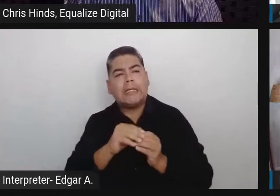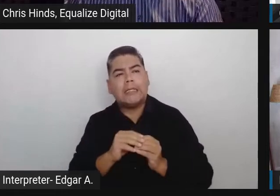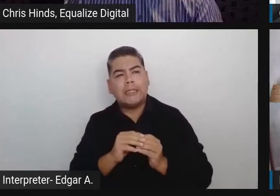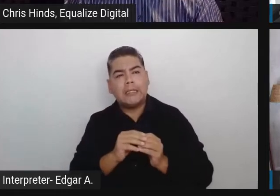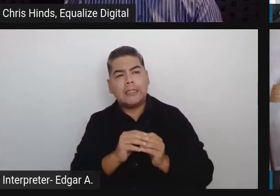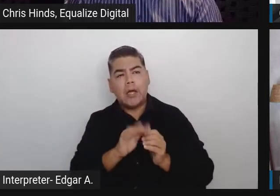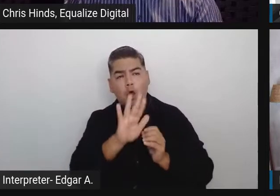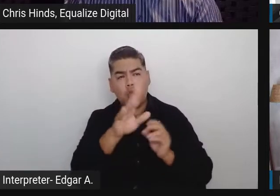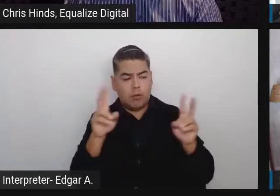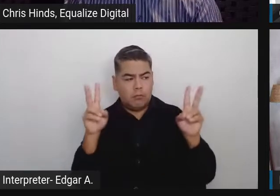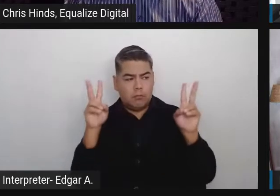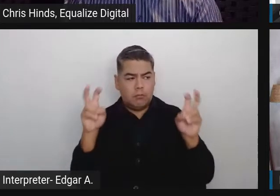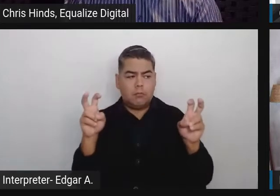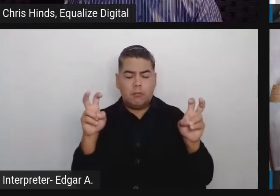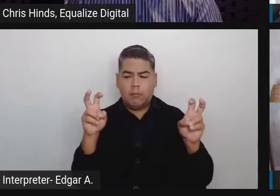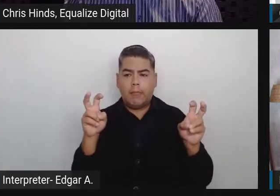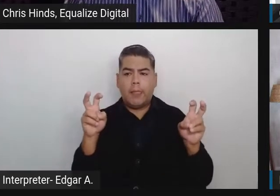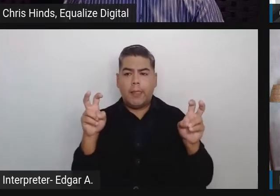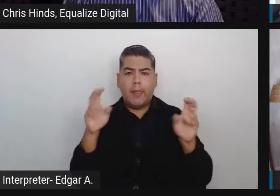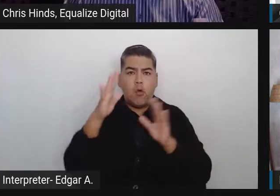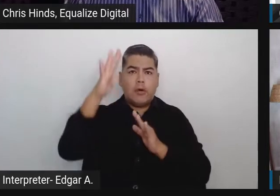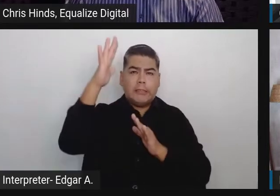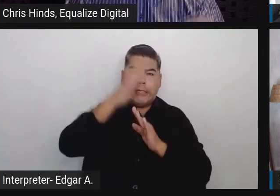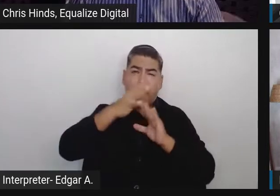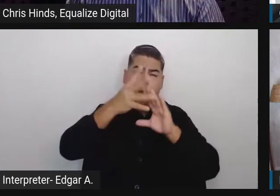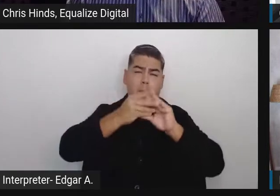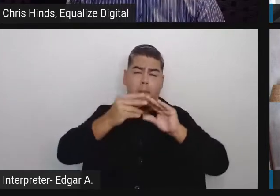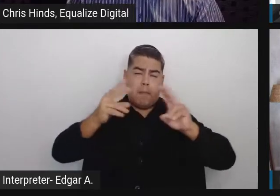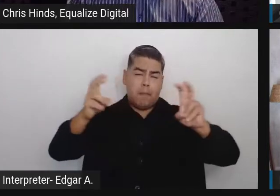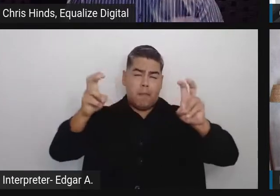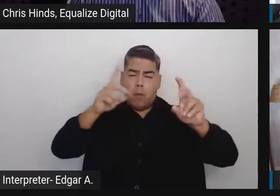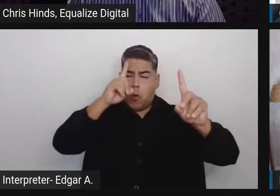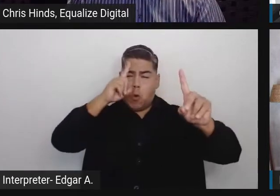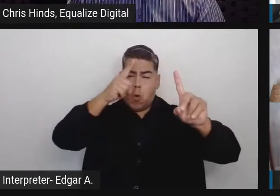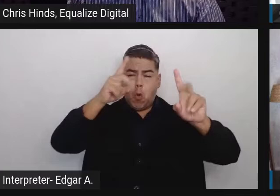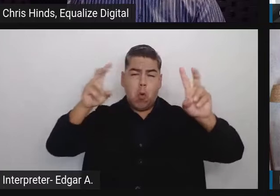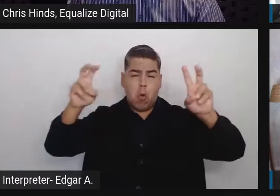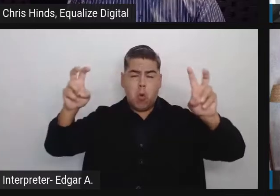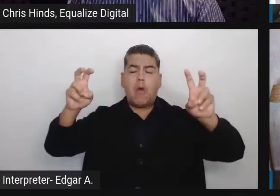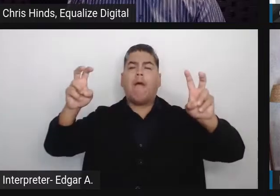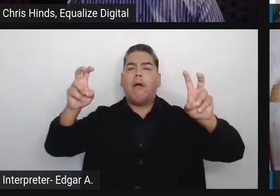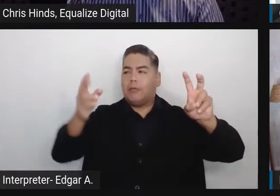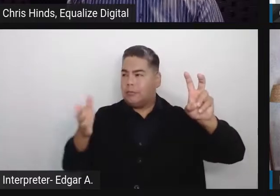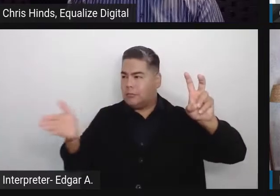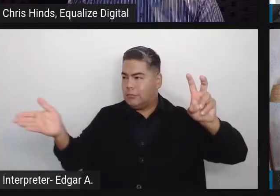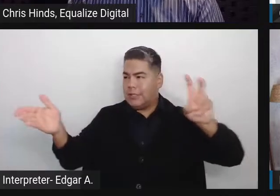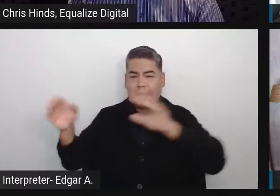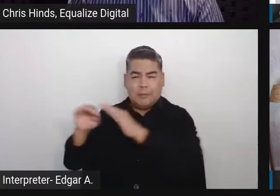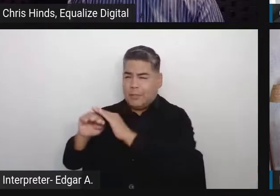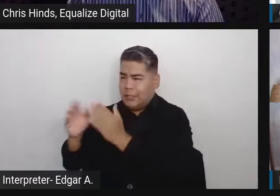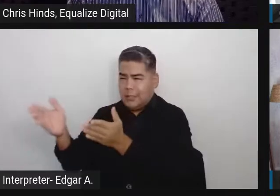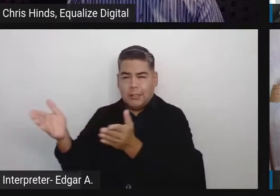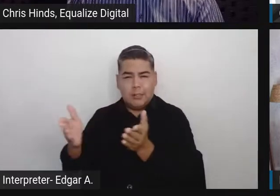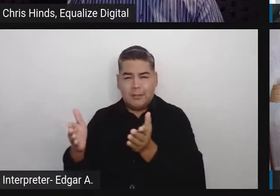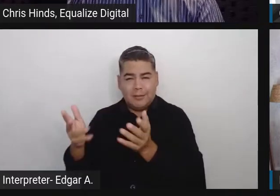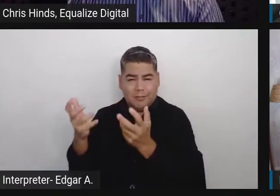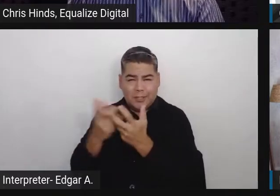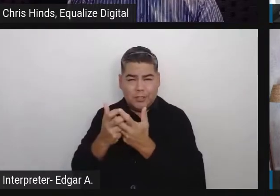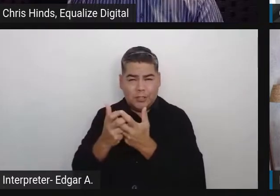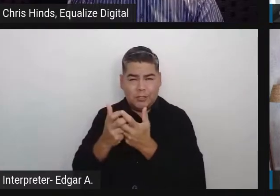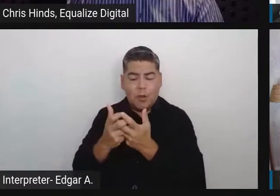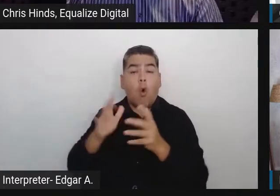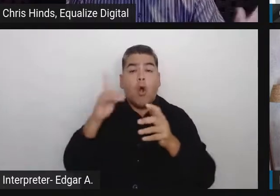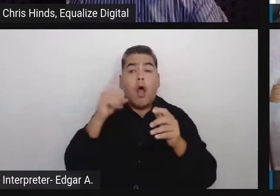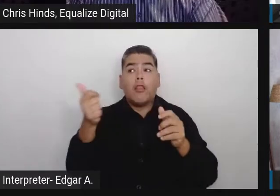not living up to your own stated goals, or another favorite of mine is just looking at their competitors, right? So if there are a couple of competitors that